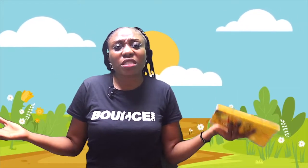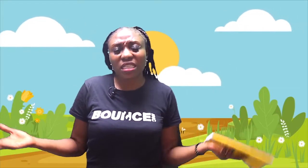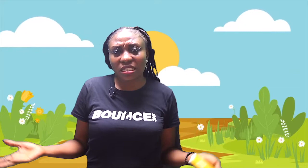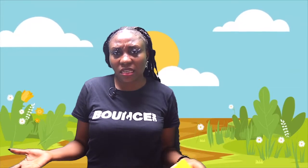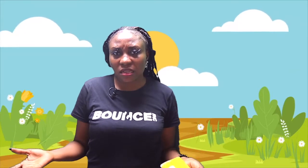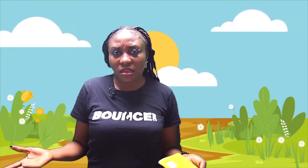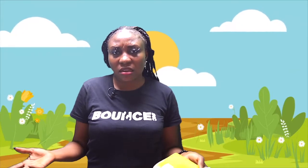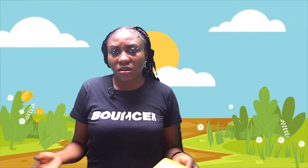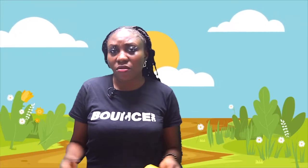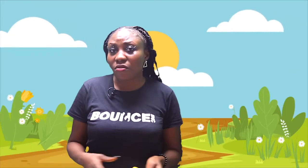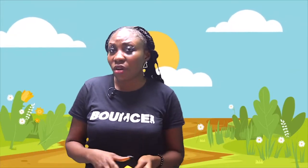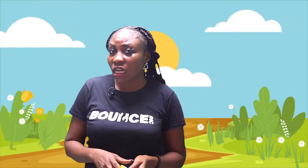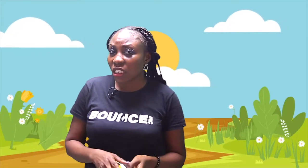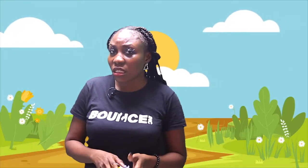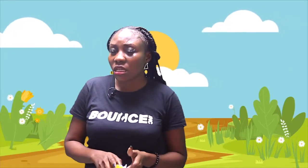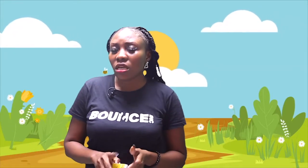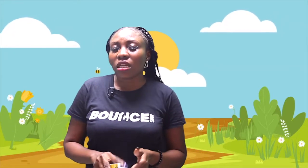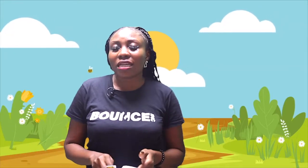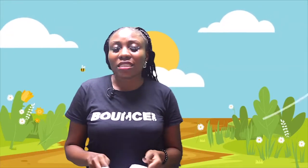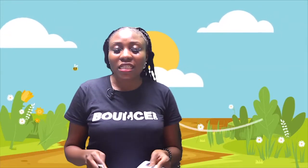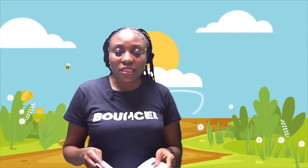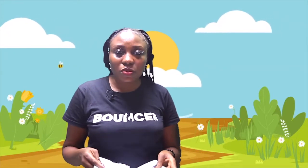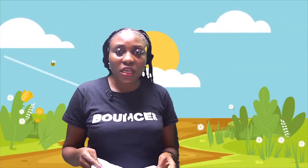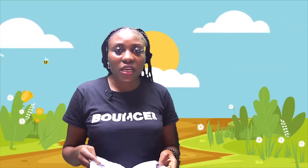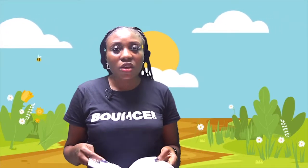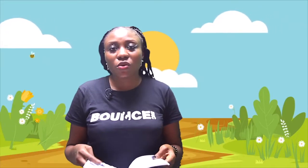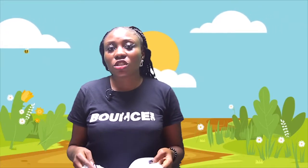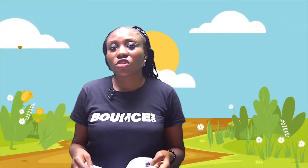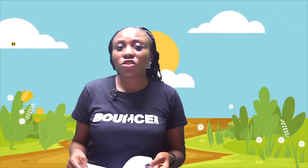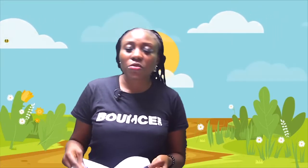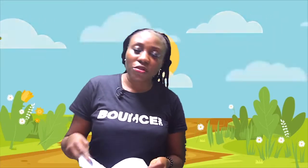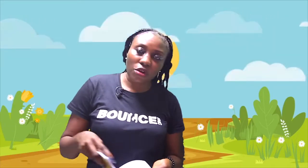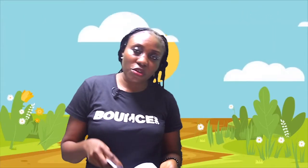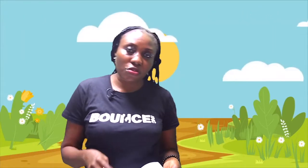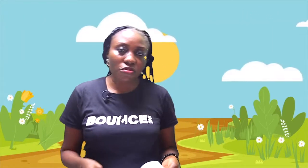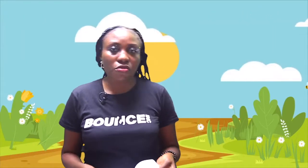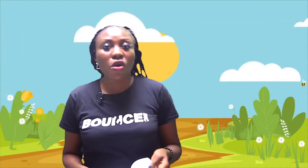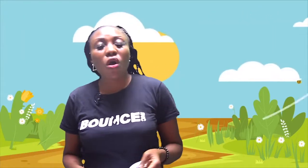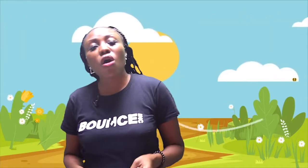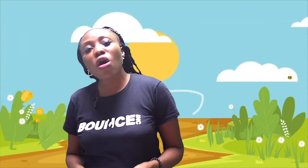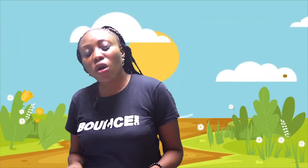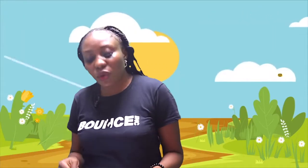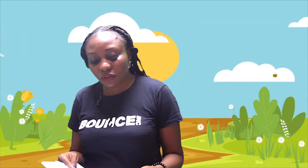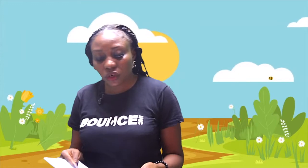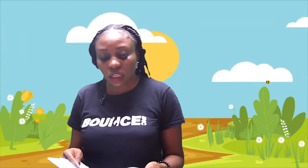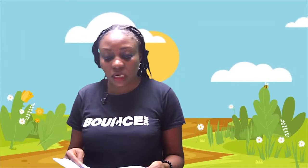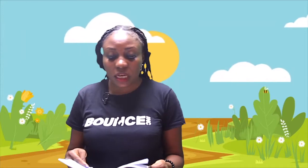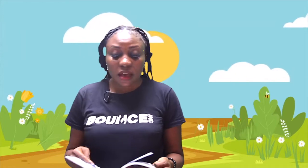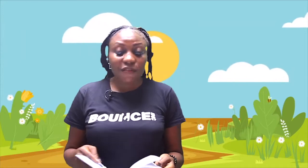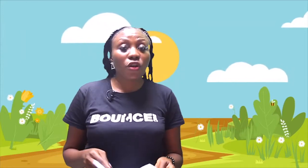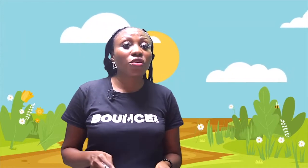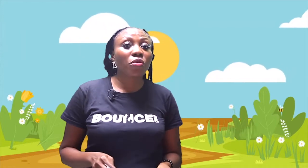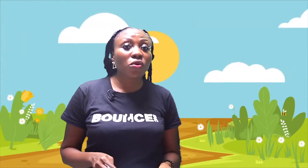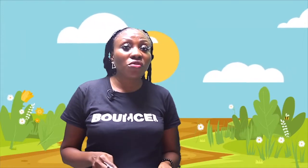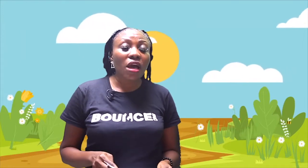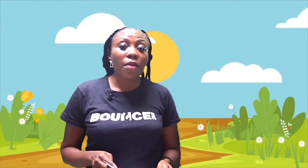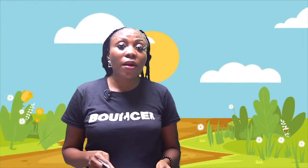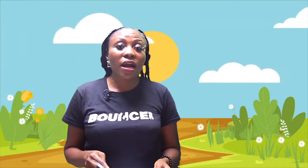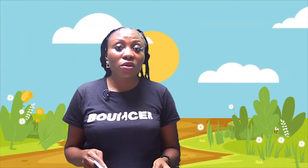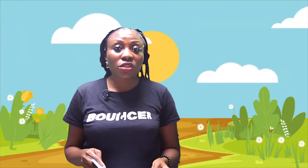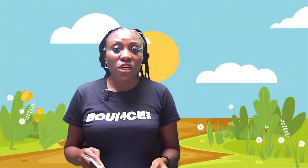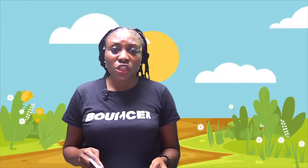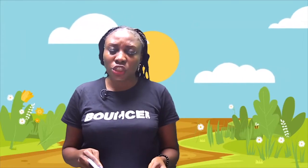Jehovah Ebenezer, right? And this week, we're just going to be running through all we've studied for the